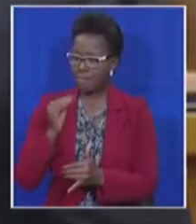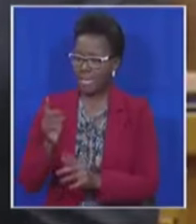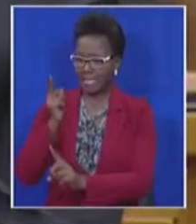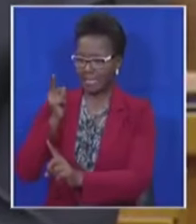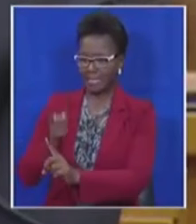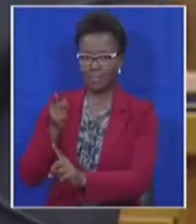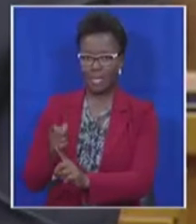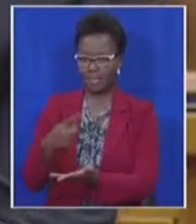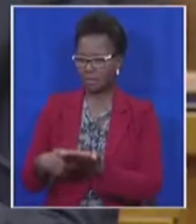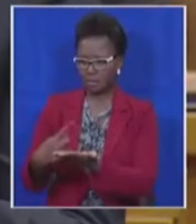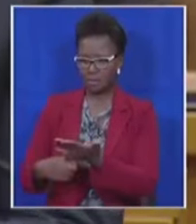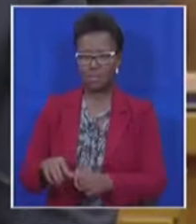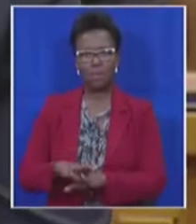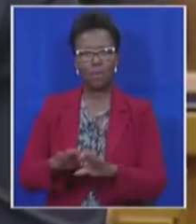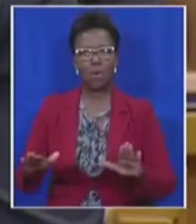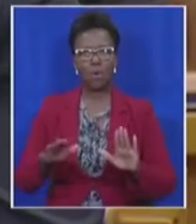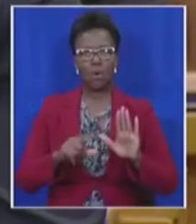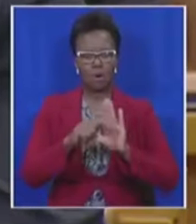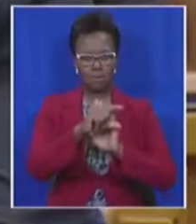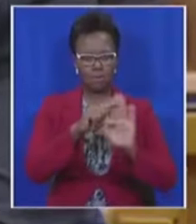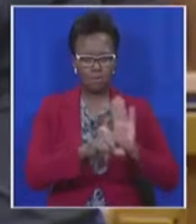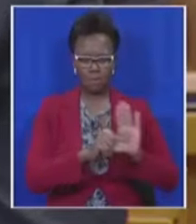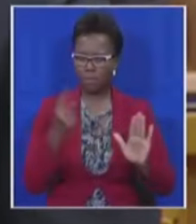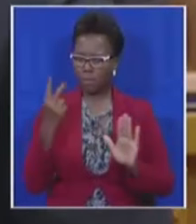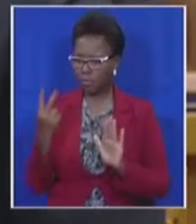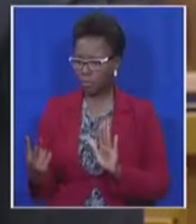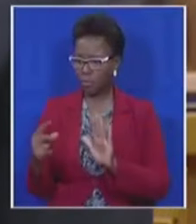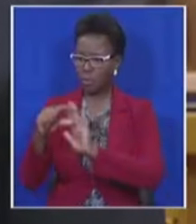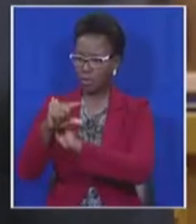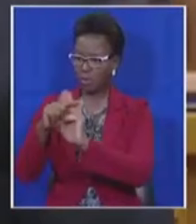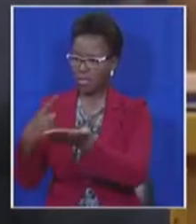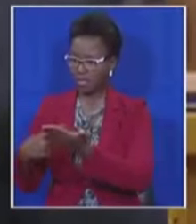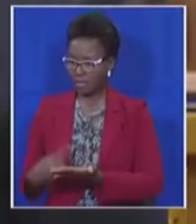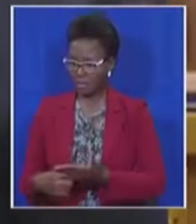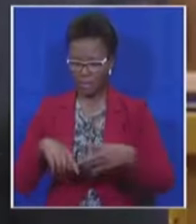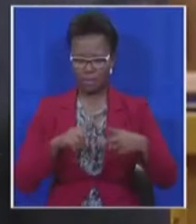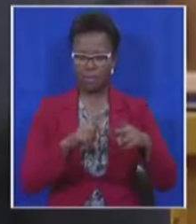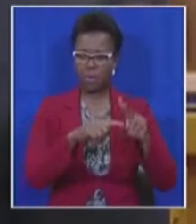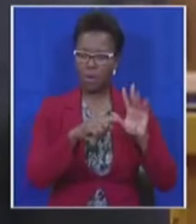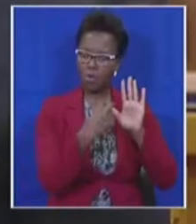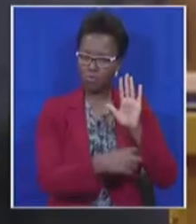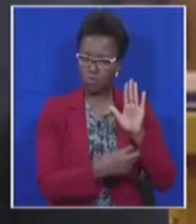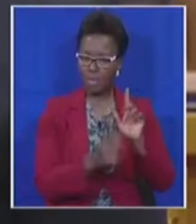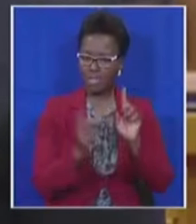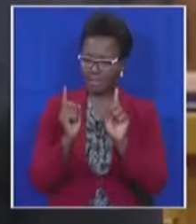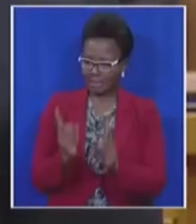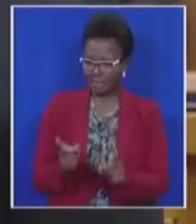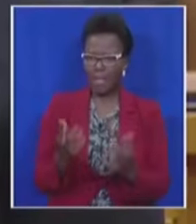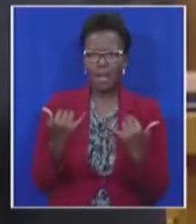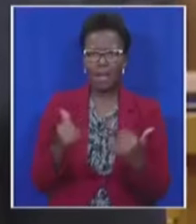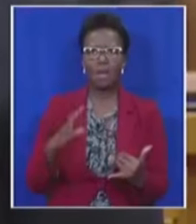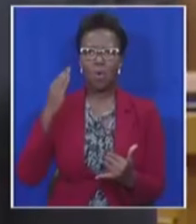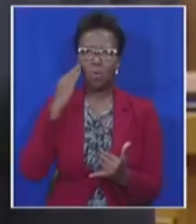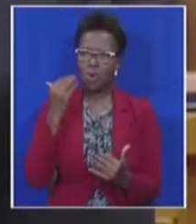There are two schedules to the rules. Honourable one Member. About the rules of debate, one of rules of discipline. And it refers to who has the